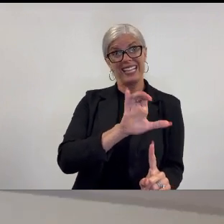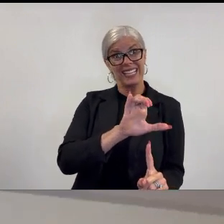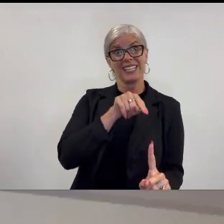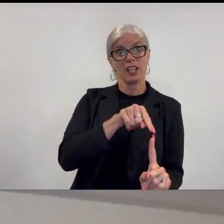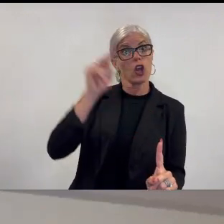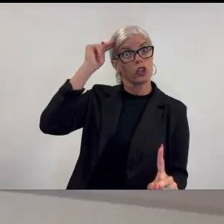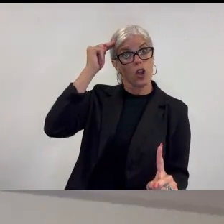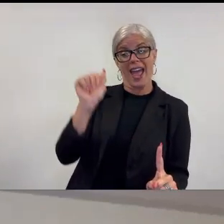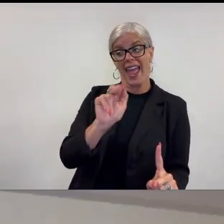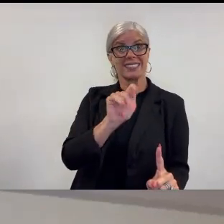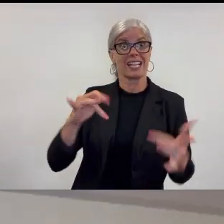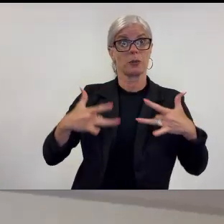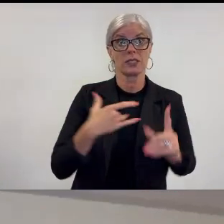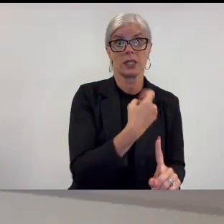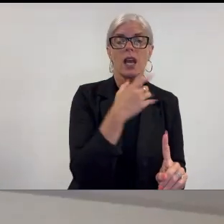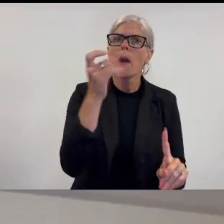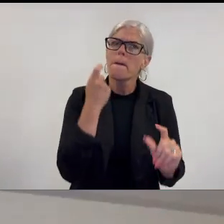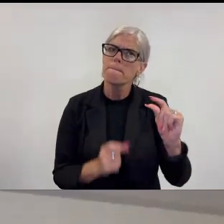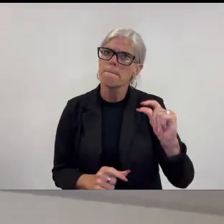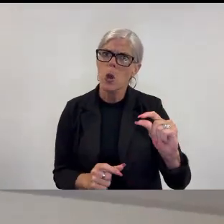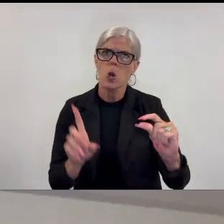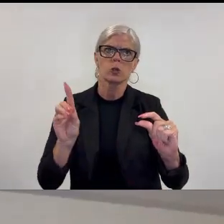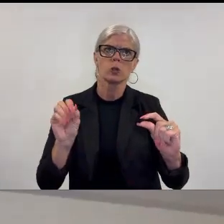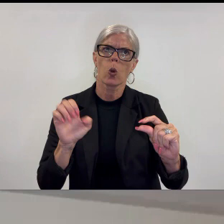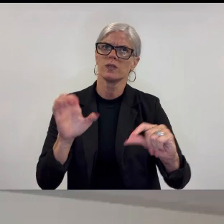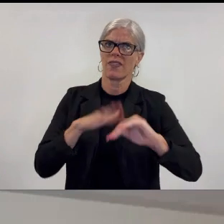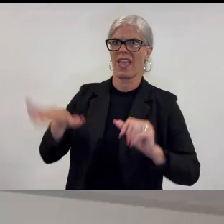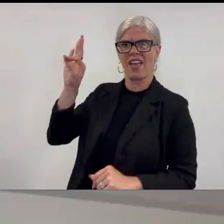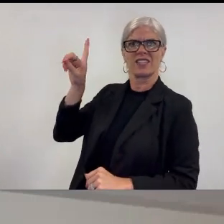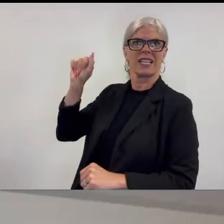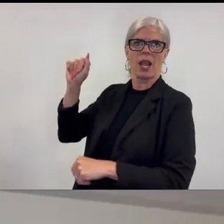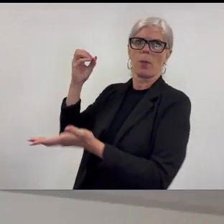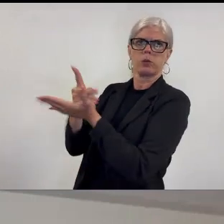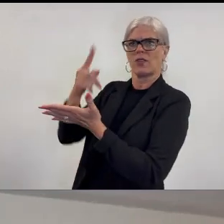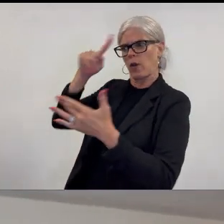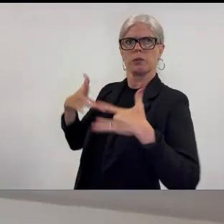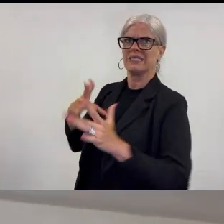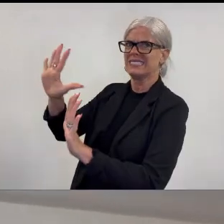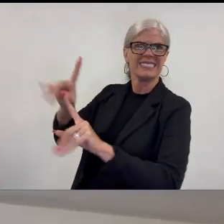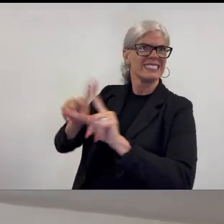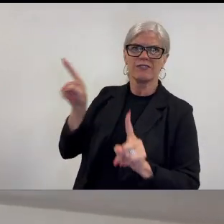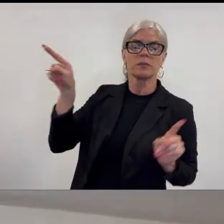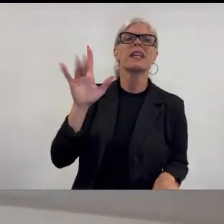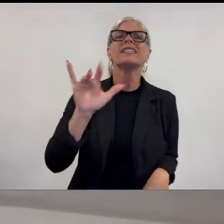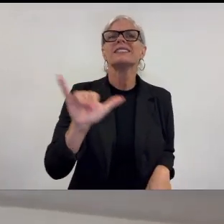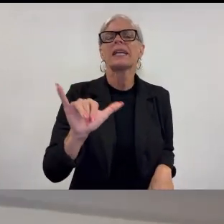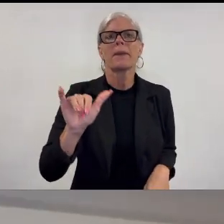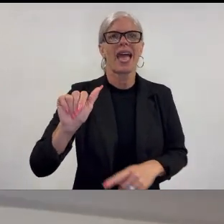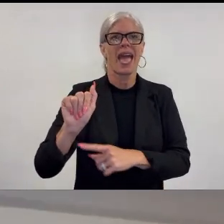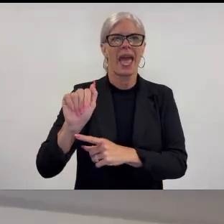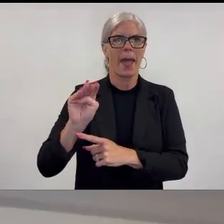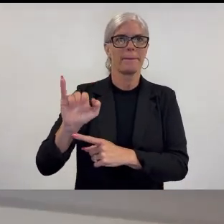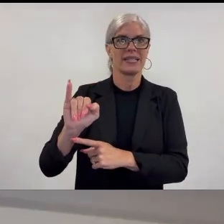downregulate the neurotransmitters that are involved in pain transmission and thus modulate neuropathic